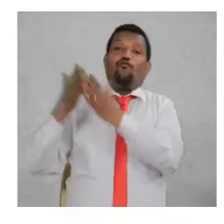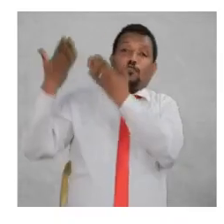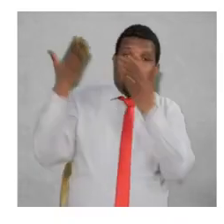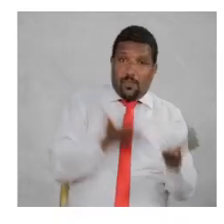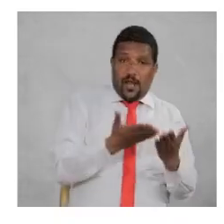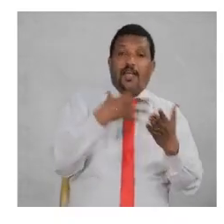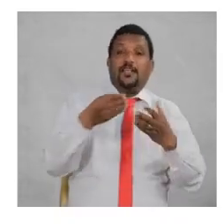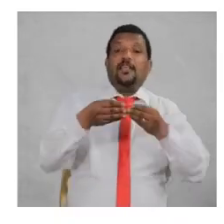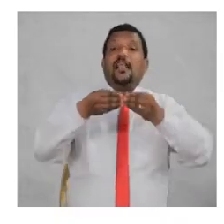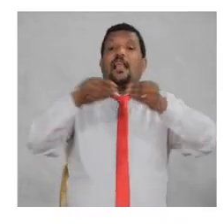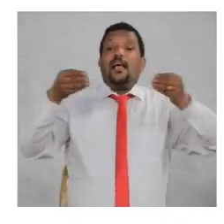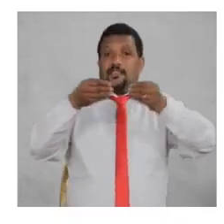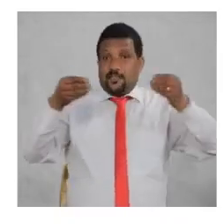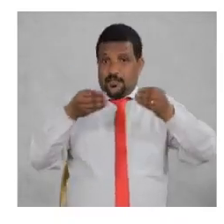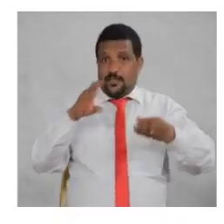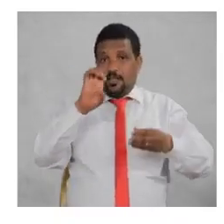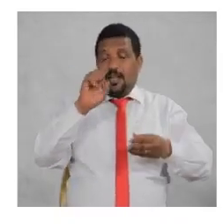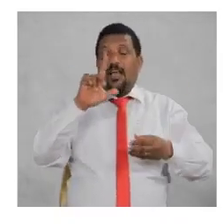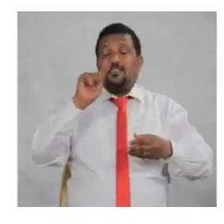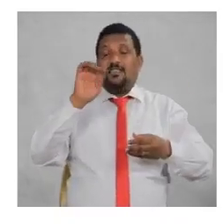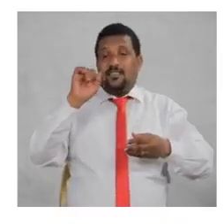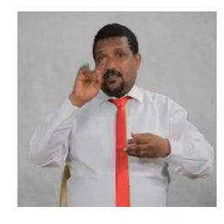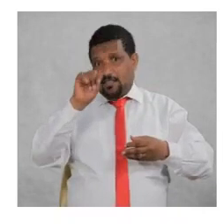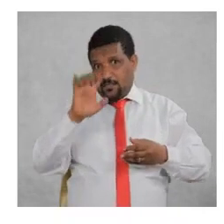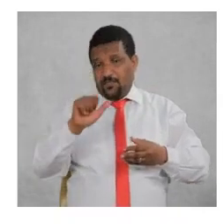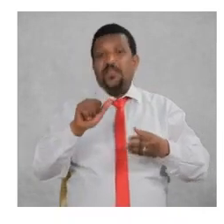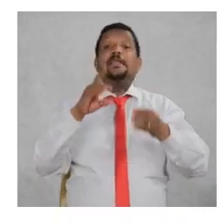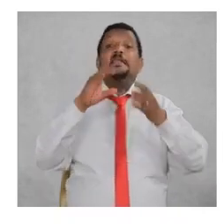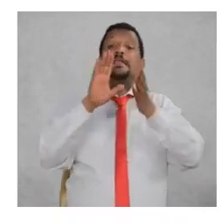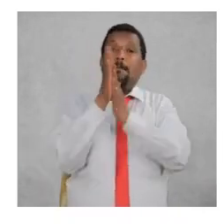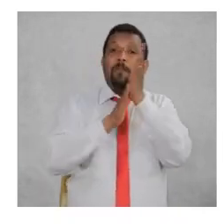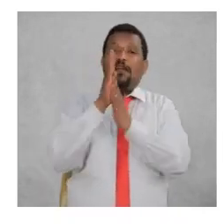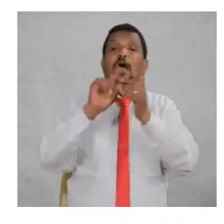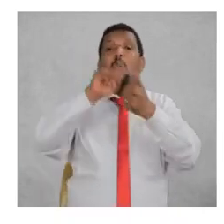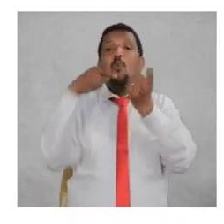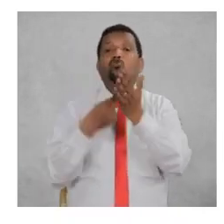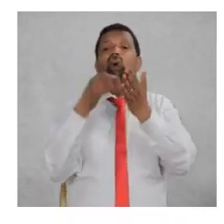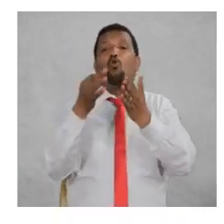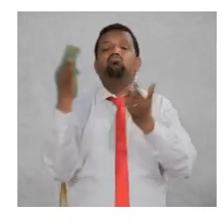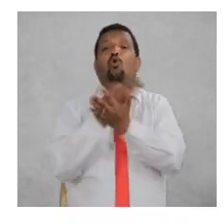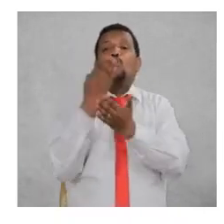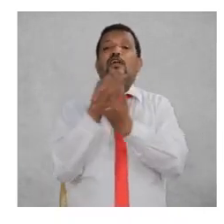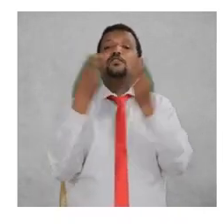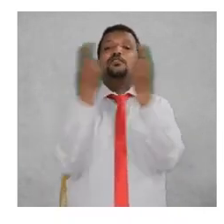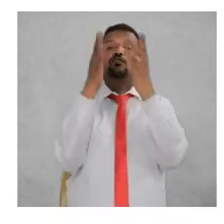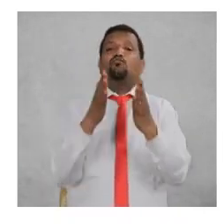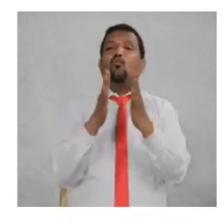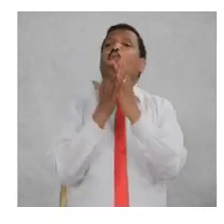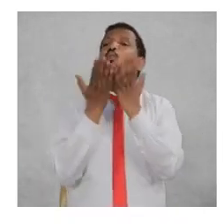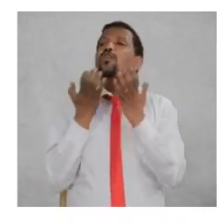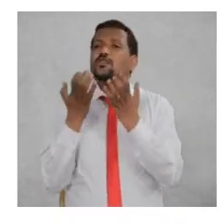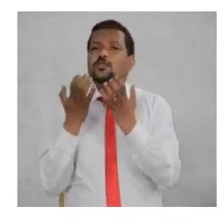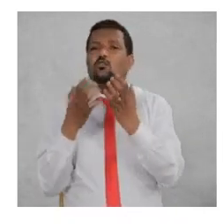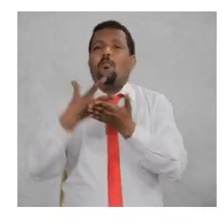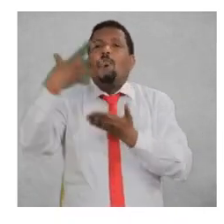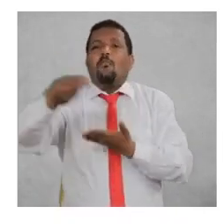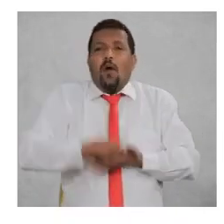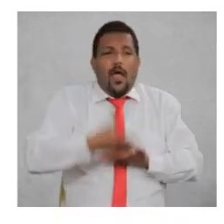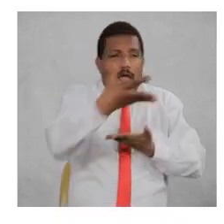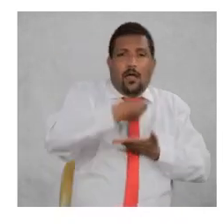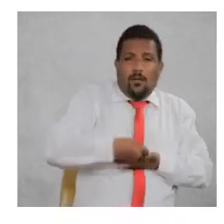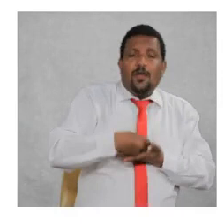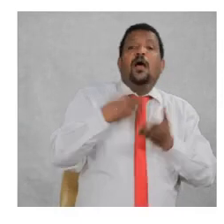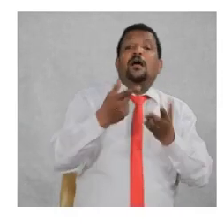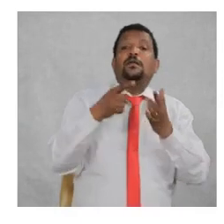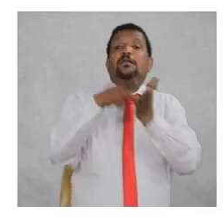elasticity. From the definition, demand is the amount of a product that consumers are willing and able to buy at